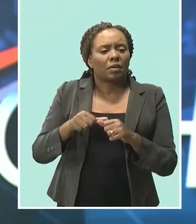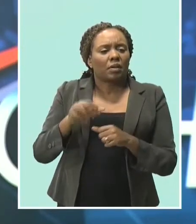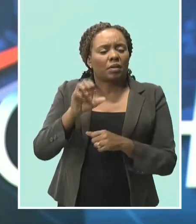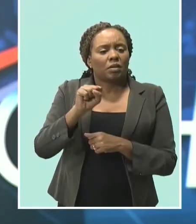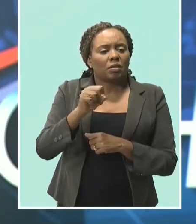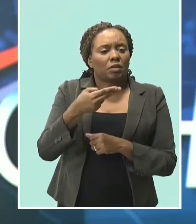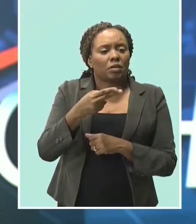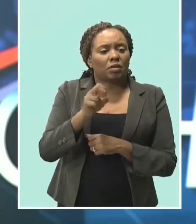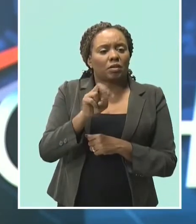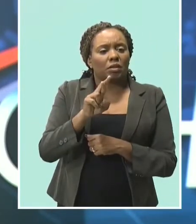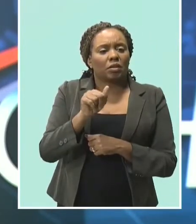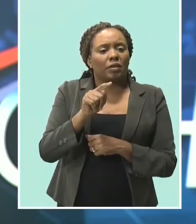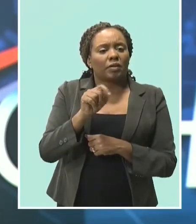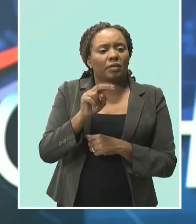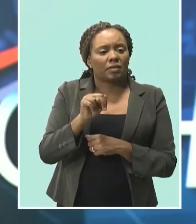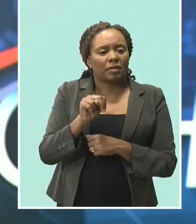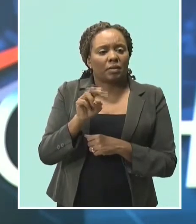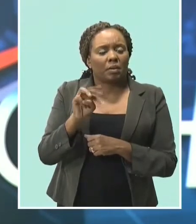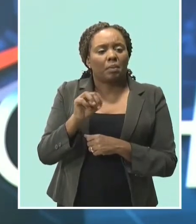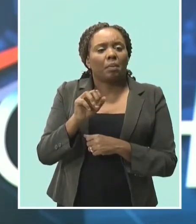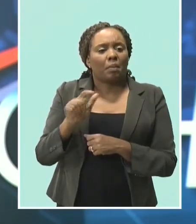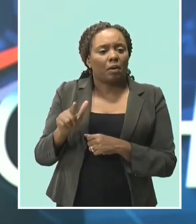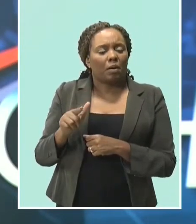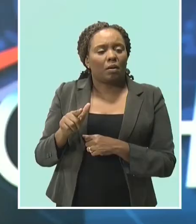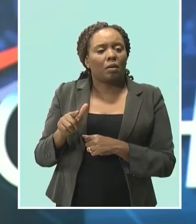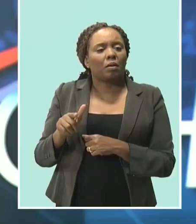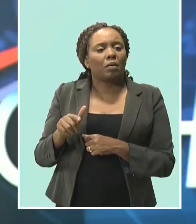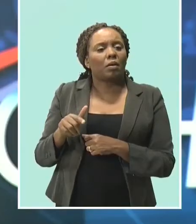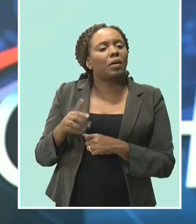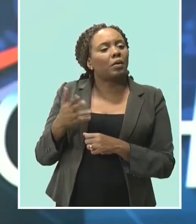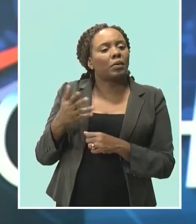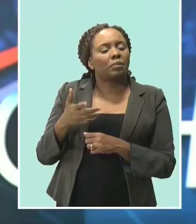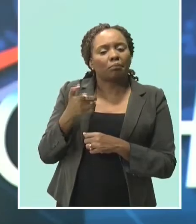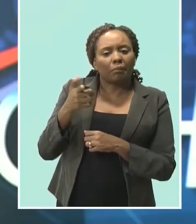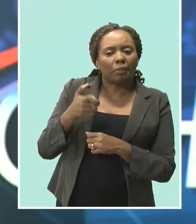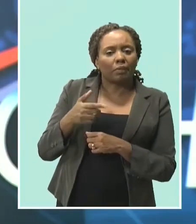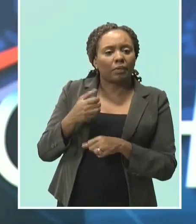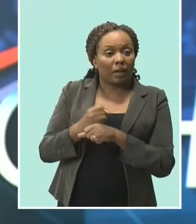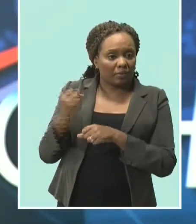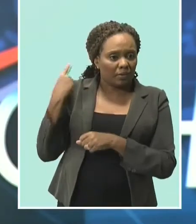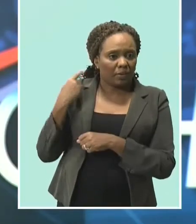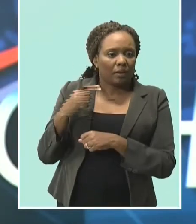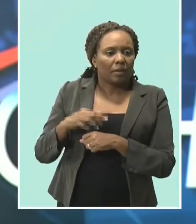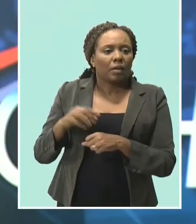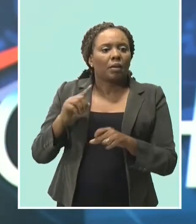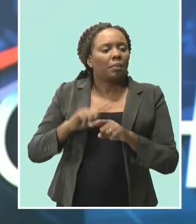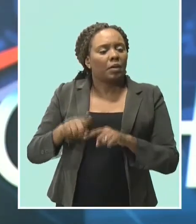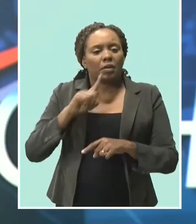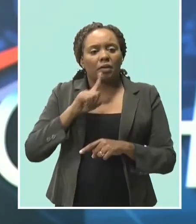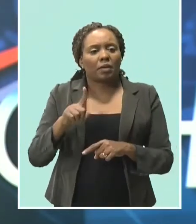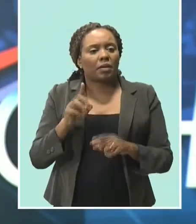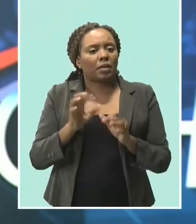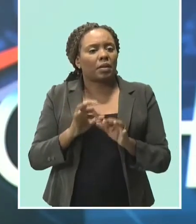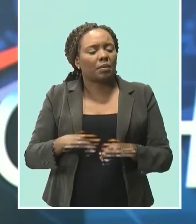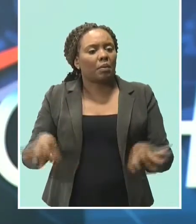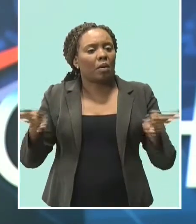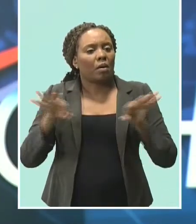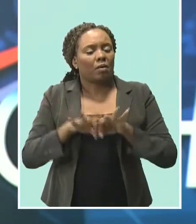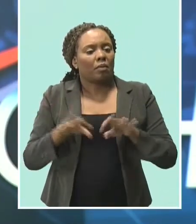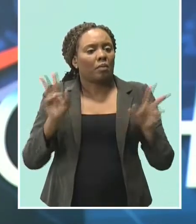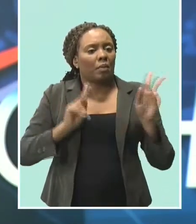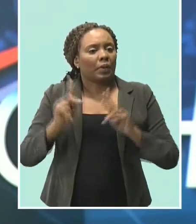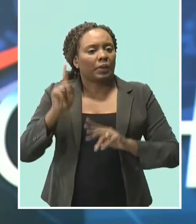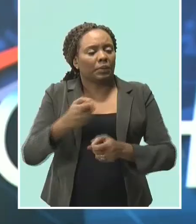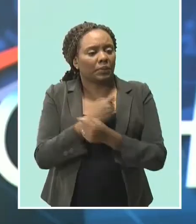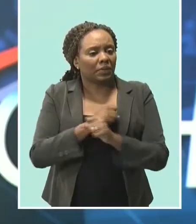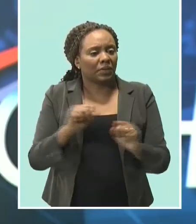other journalists were present at the time, the senator says the incidents raised the question of the safety of media workers. Senator Moe notes